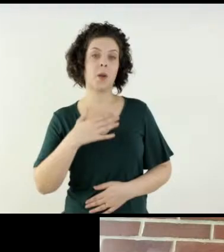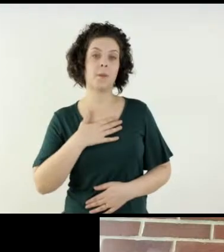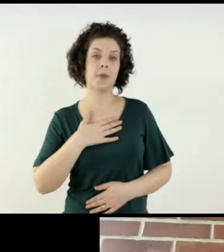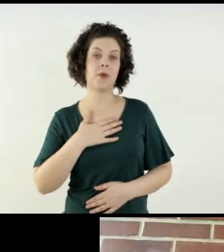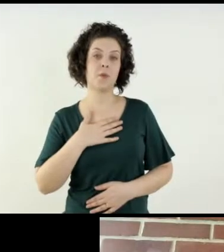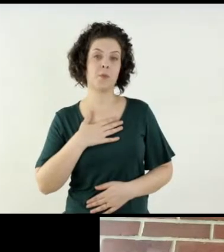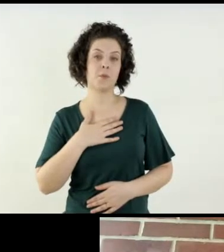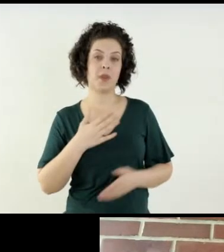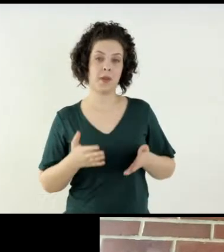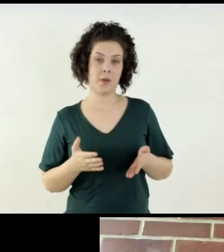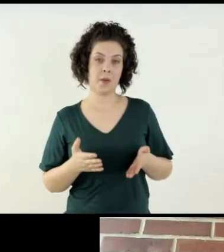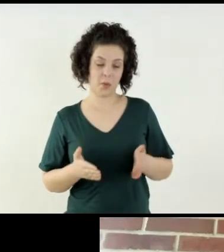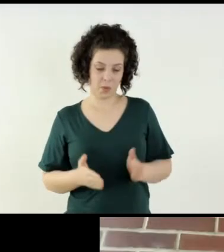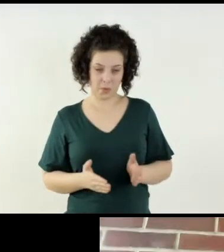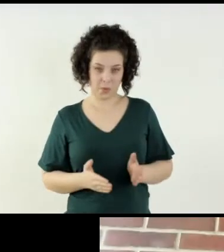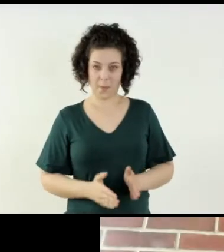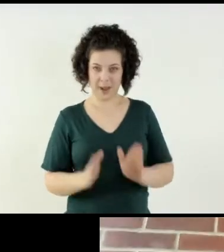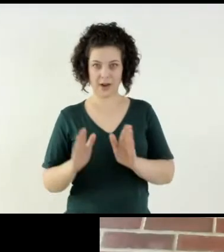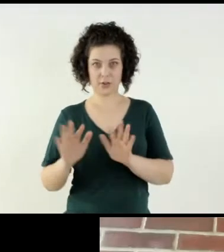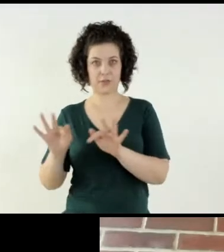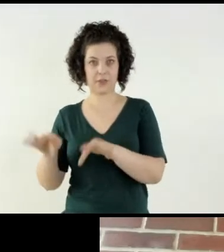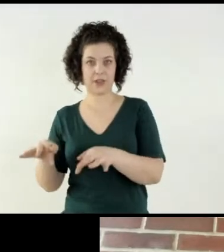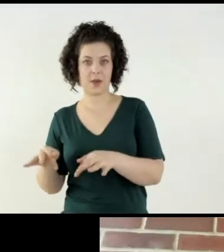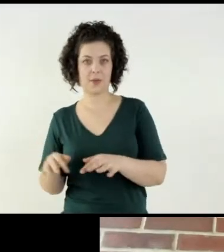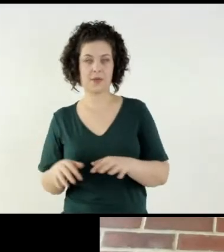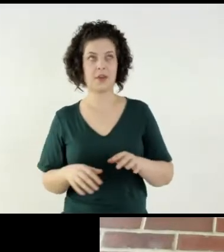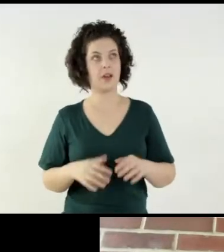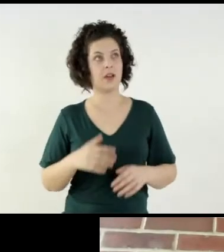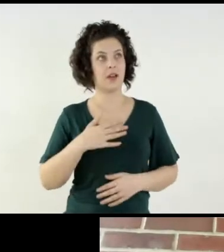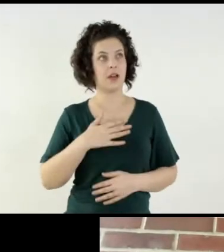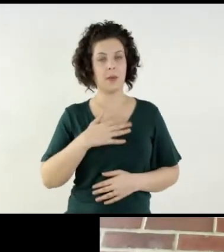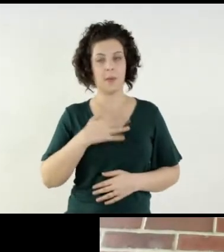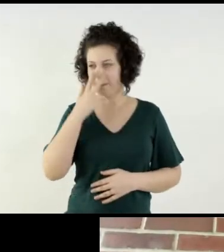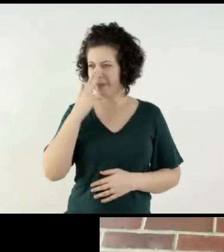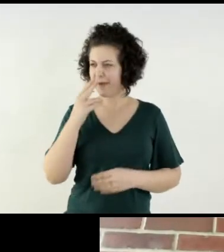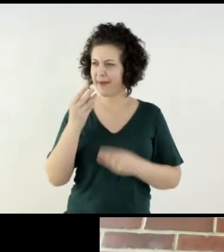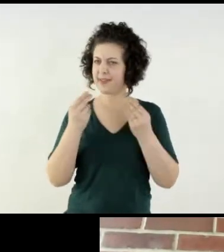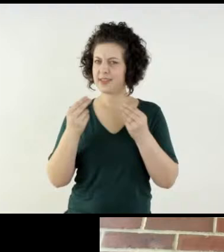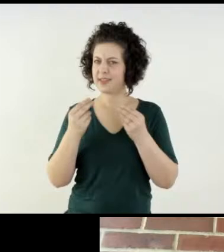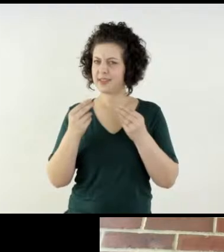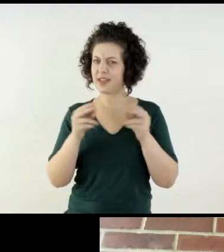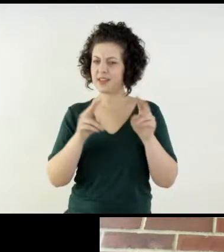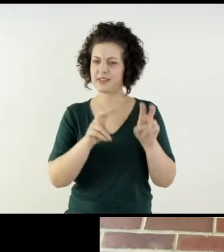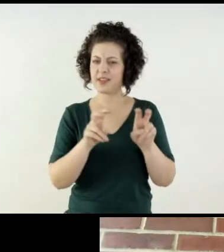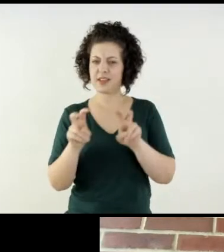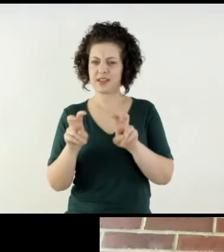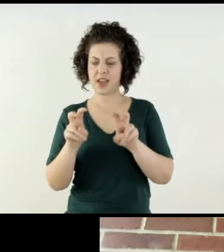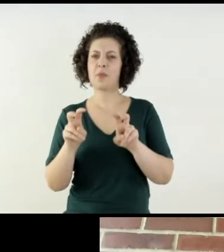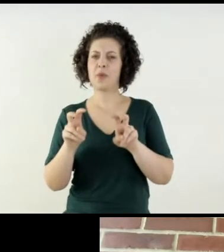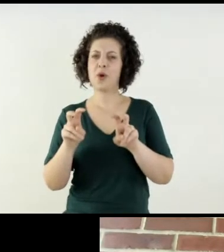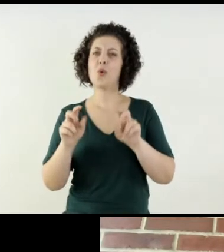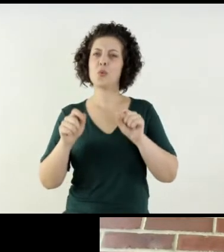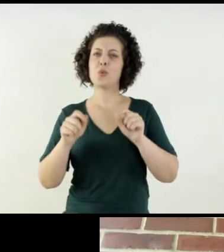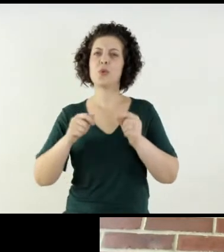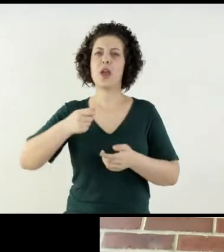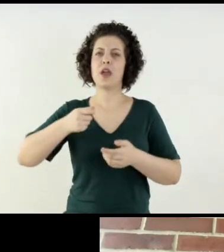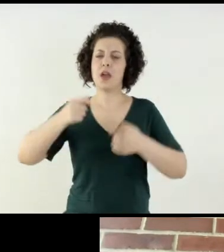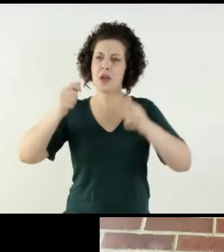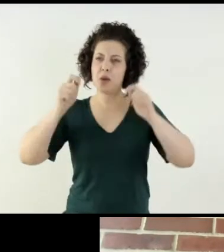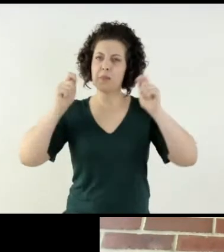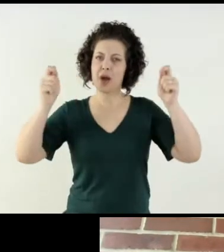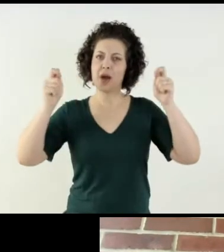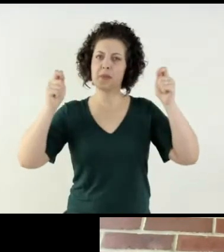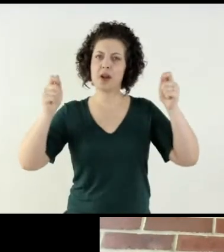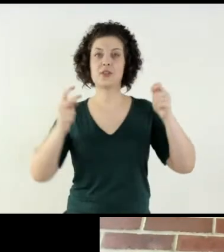that we are talking about two manifesto here works in a certain way that are positioned at the